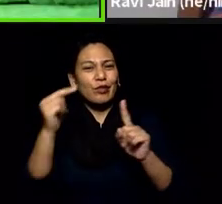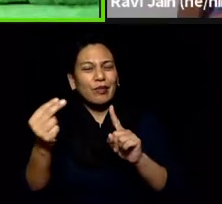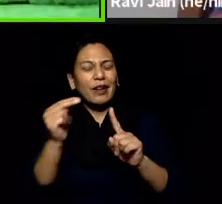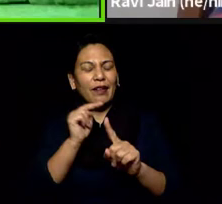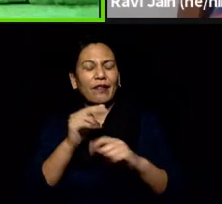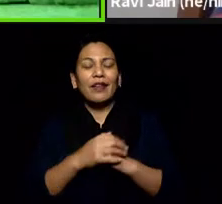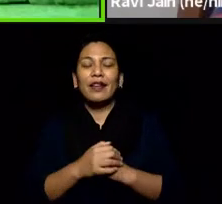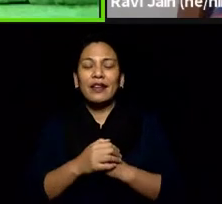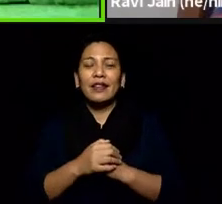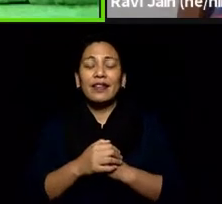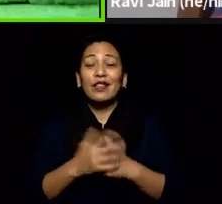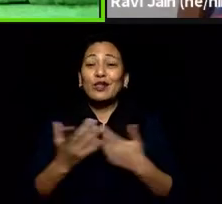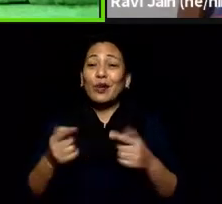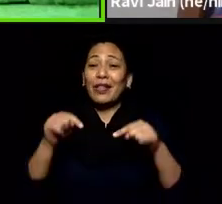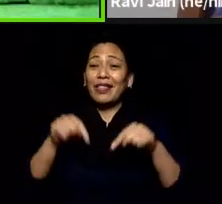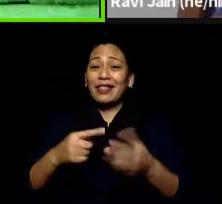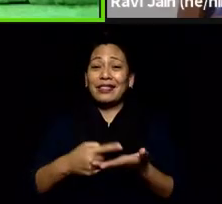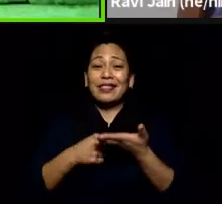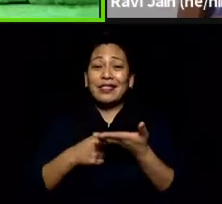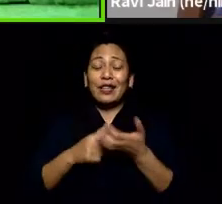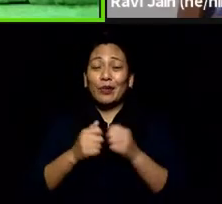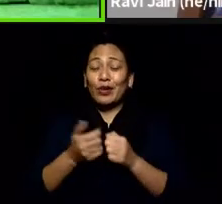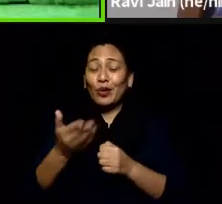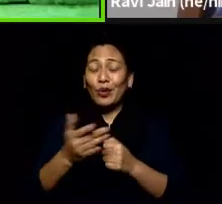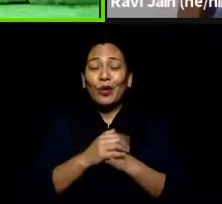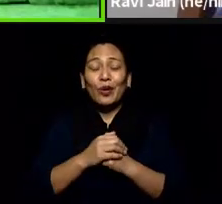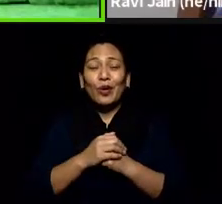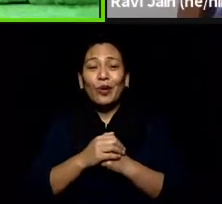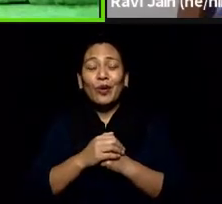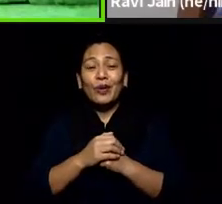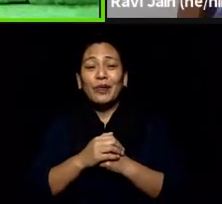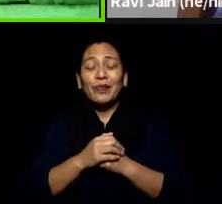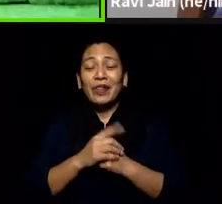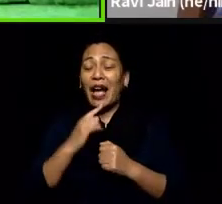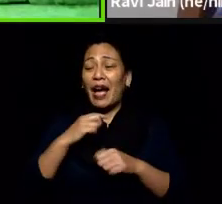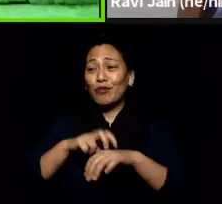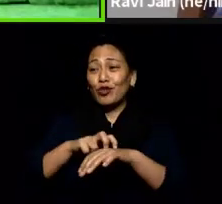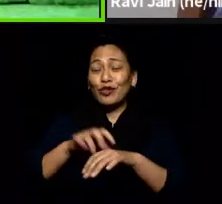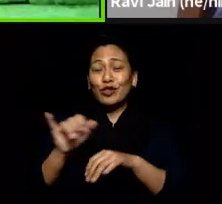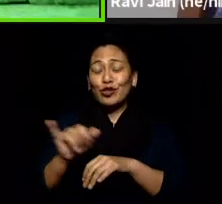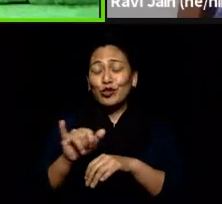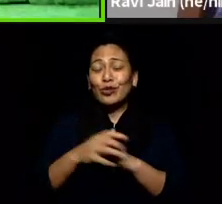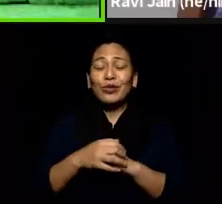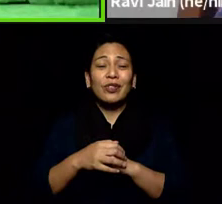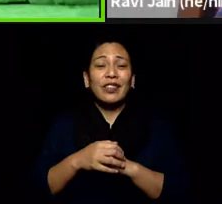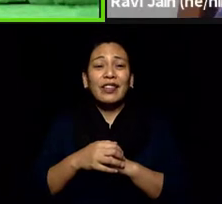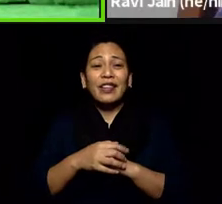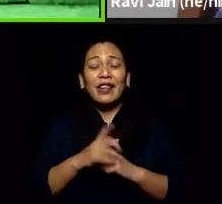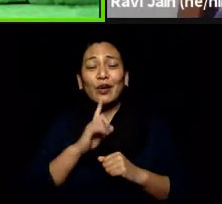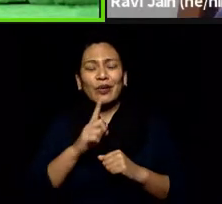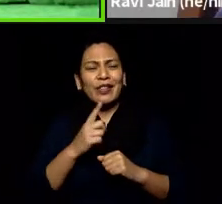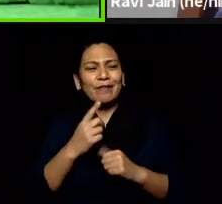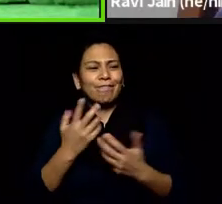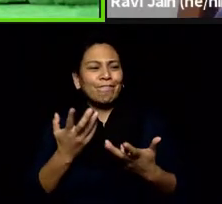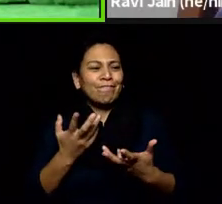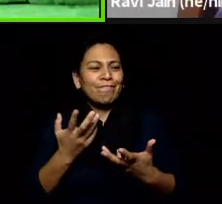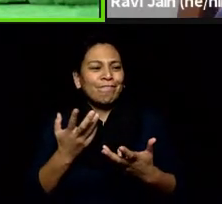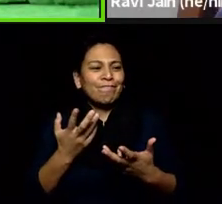you know, to have this conversation with you, Ravi, I'm nervous too. And I think, why is it that we are